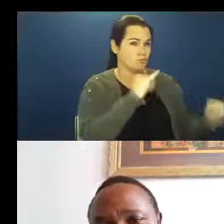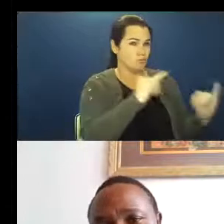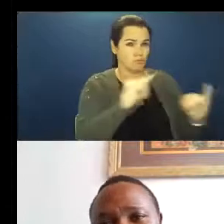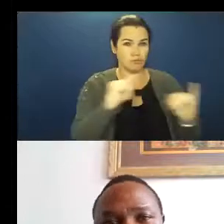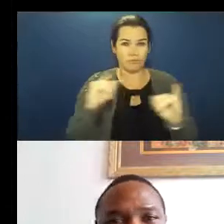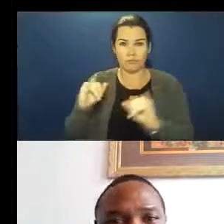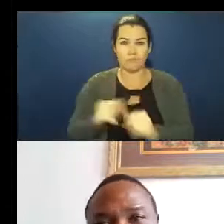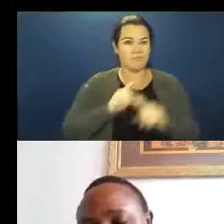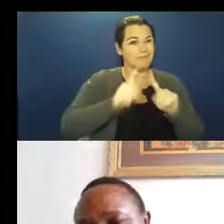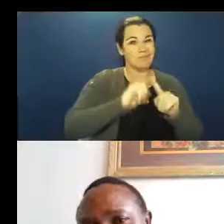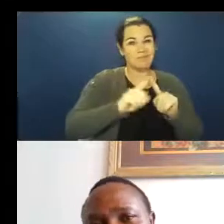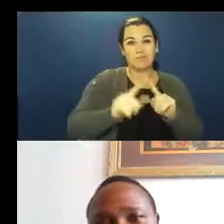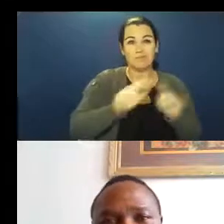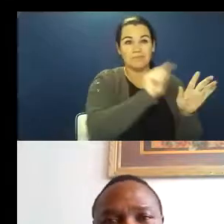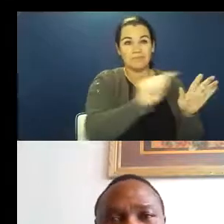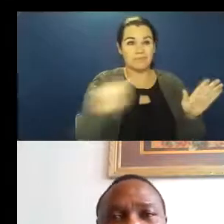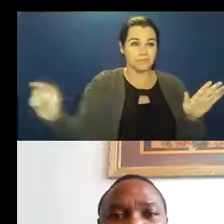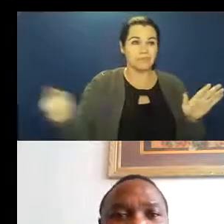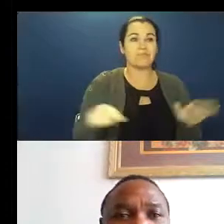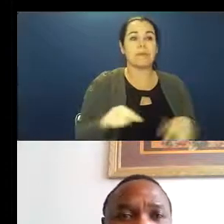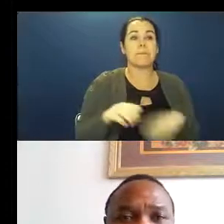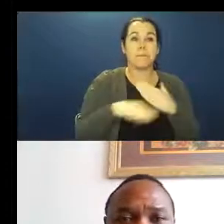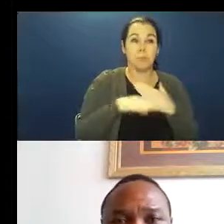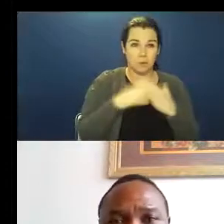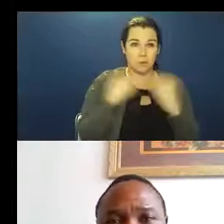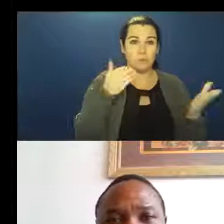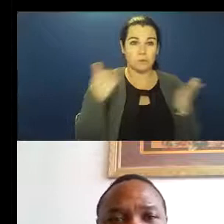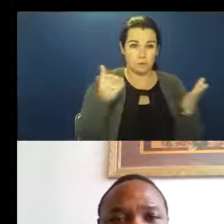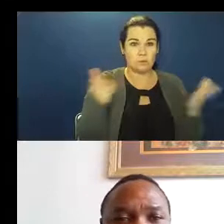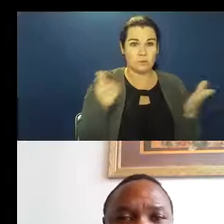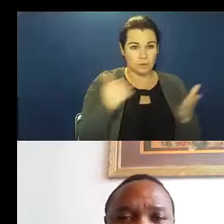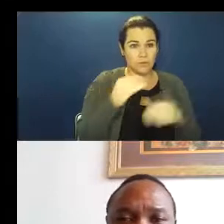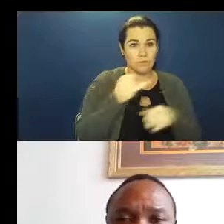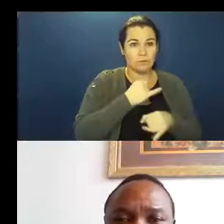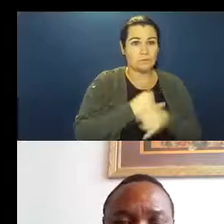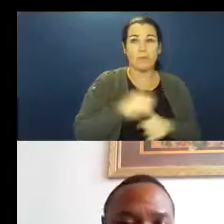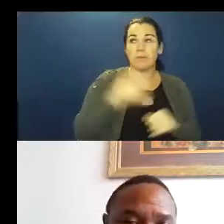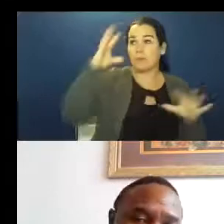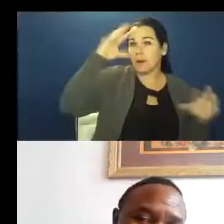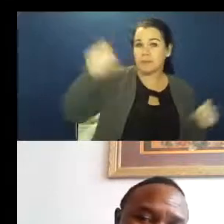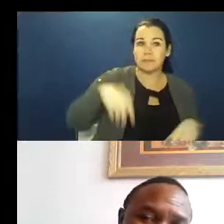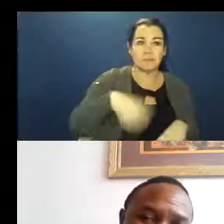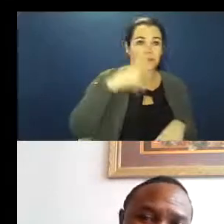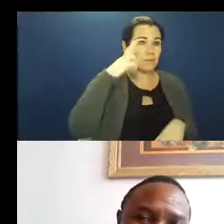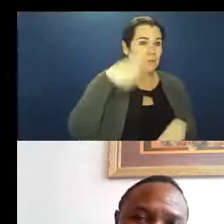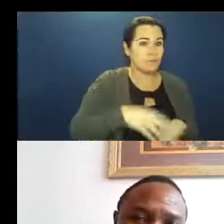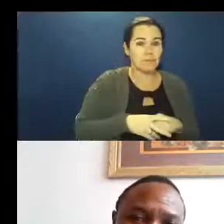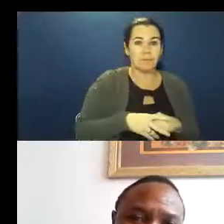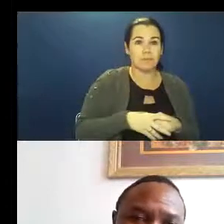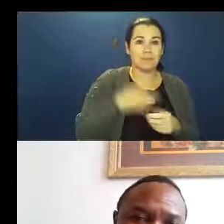these minority serving institutions, including presidents, vice presidents for academic affairs,